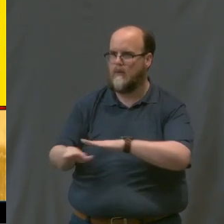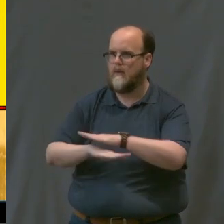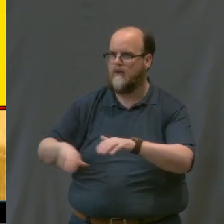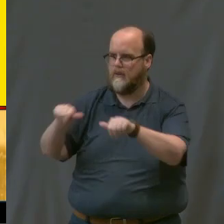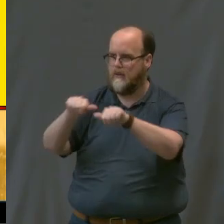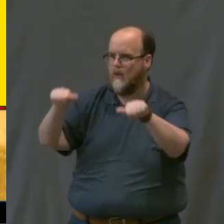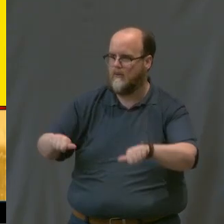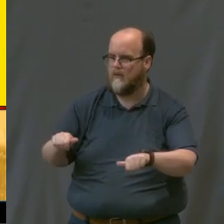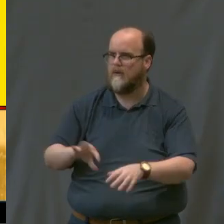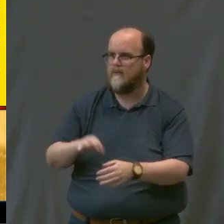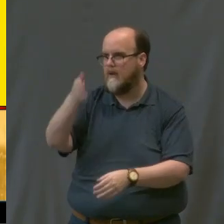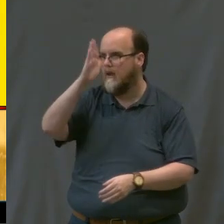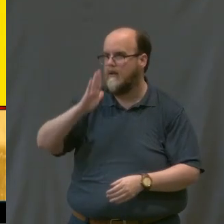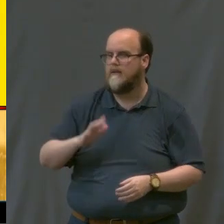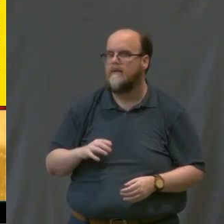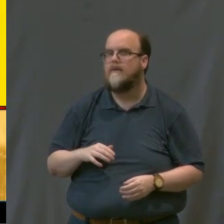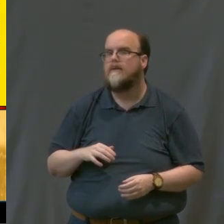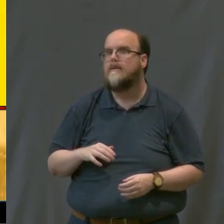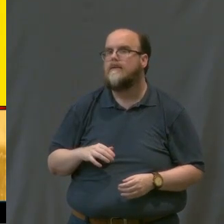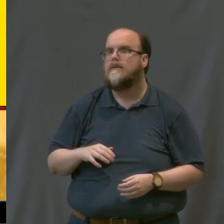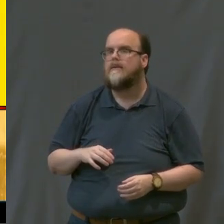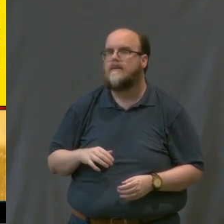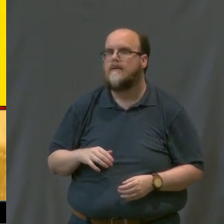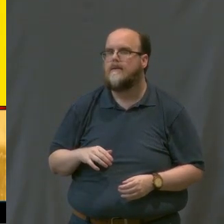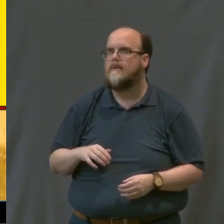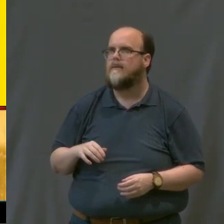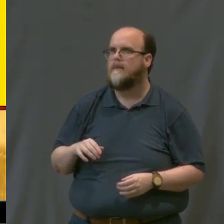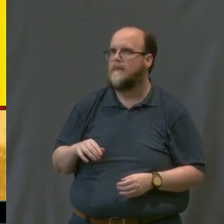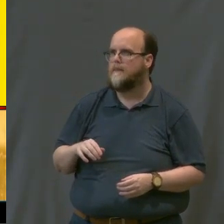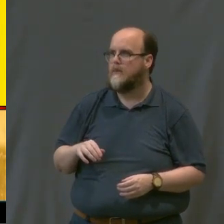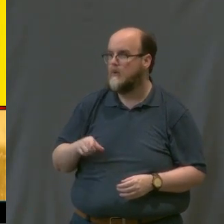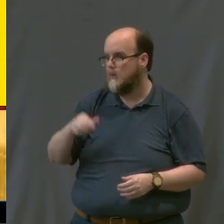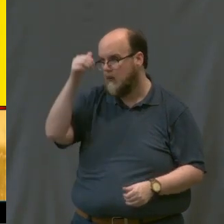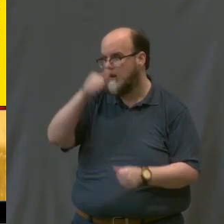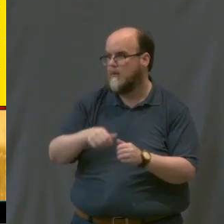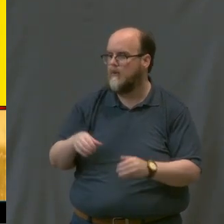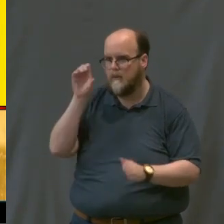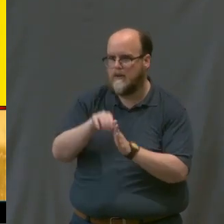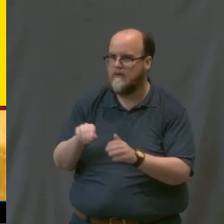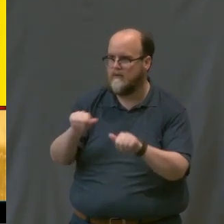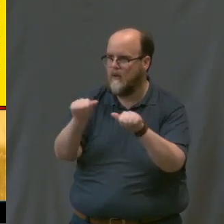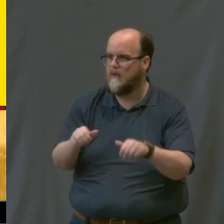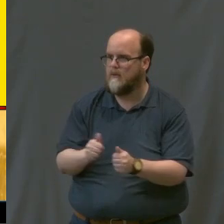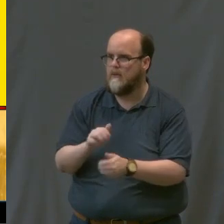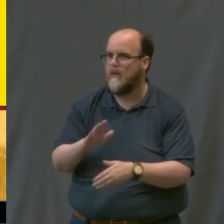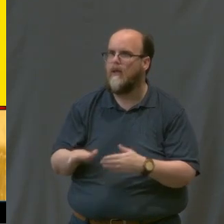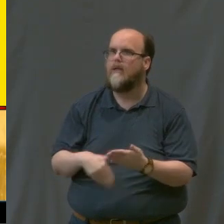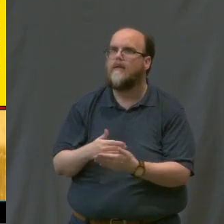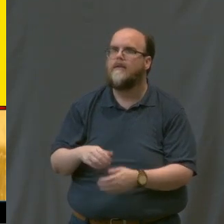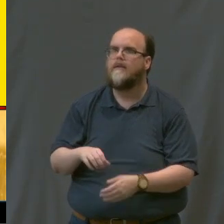souls beneath the altar of God. By the way, you remember the picture of the altar with all the saints beneath